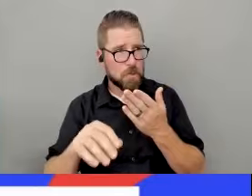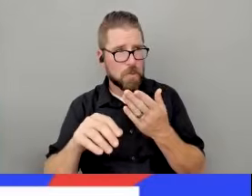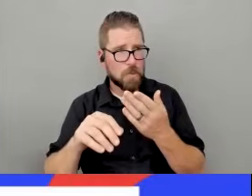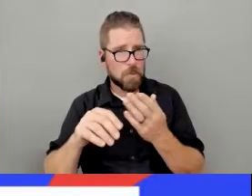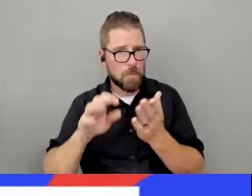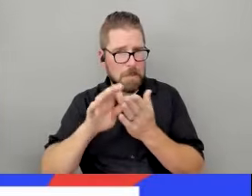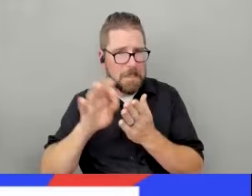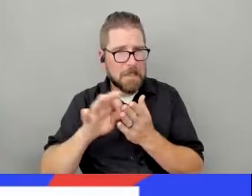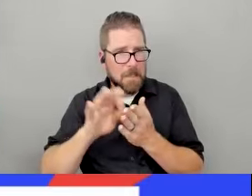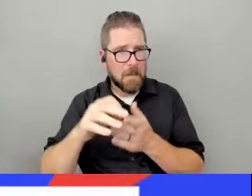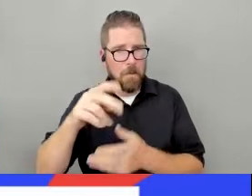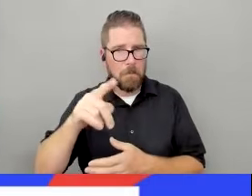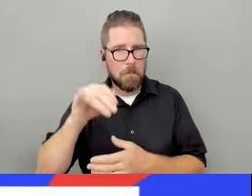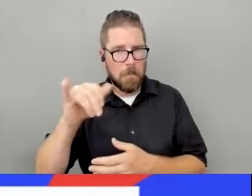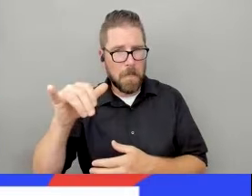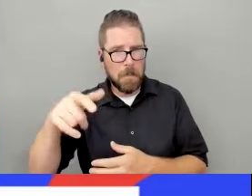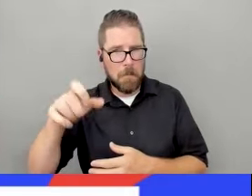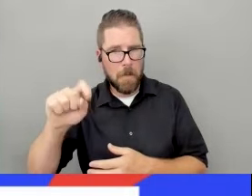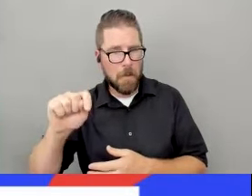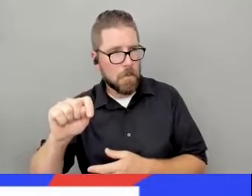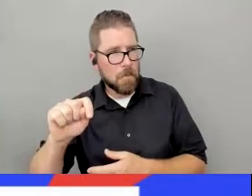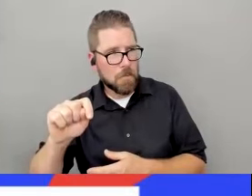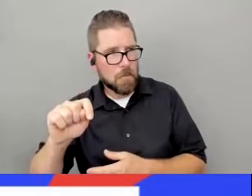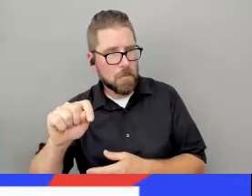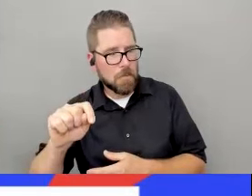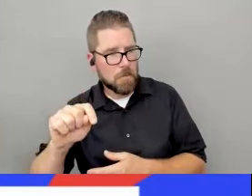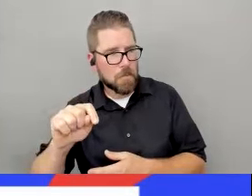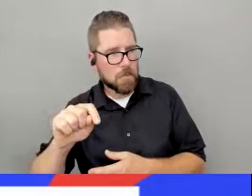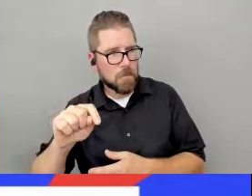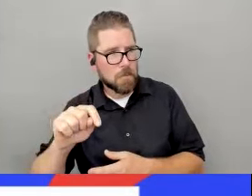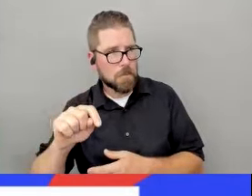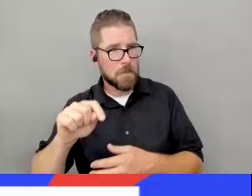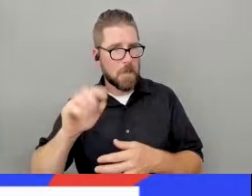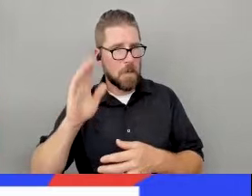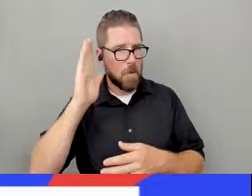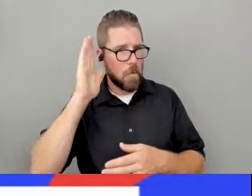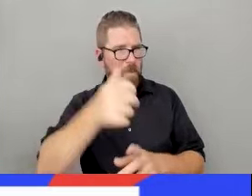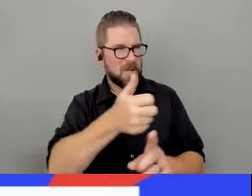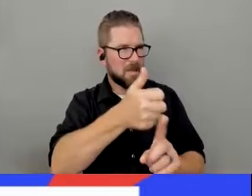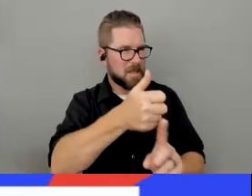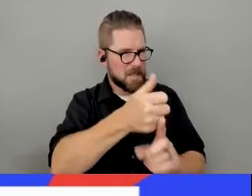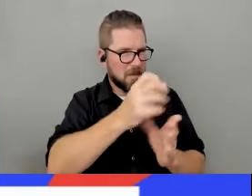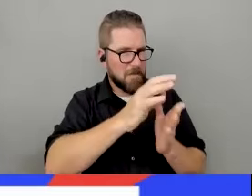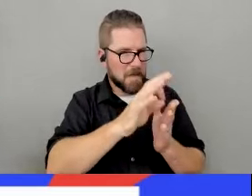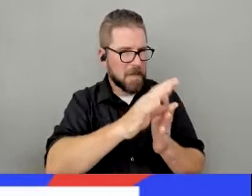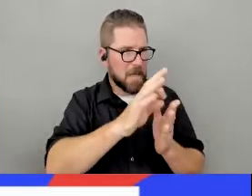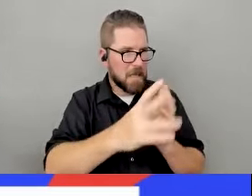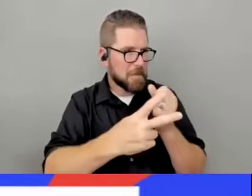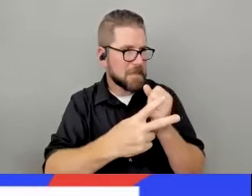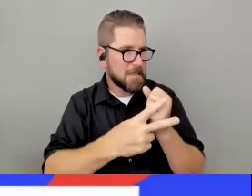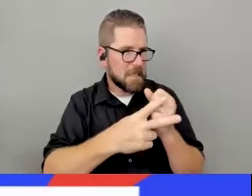how many questions Okay, so and points for the video. yes, so you can adjust Okay. your points